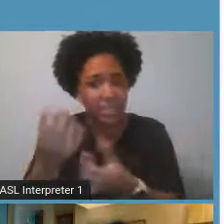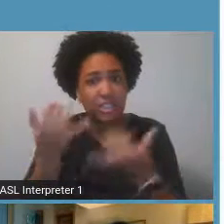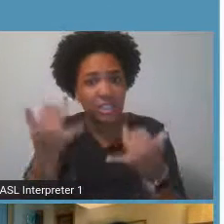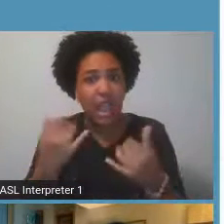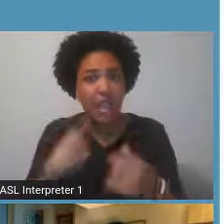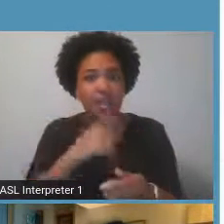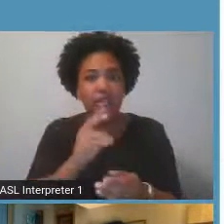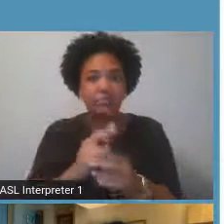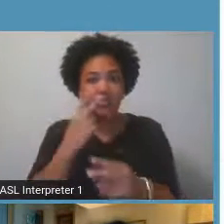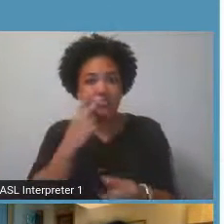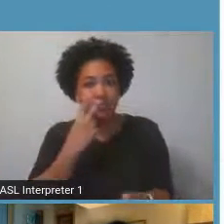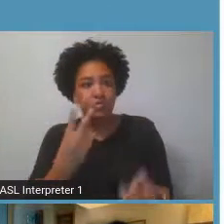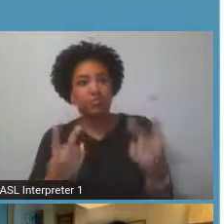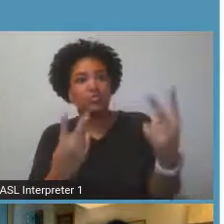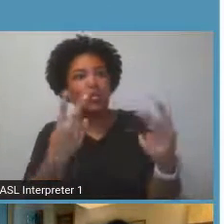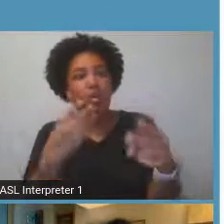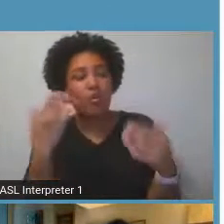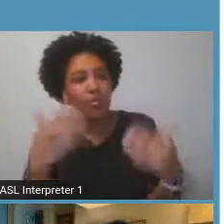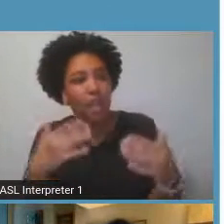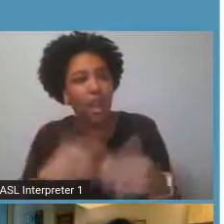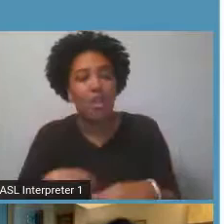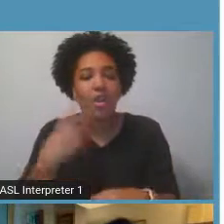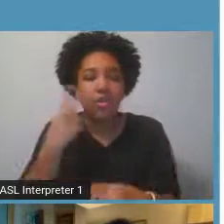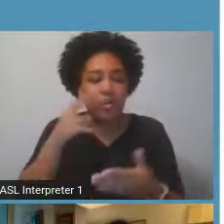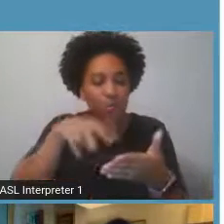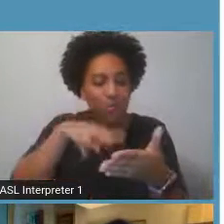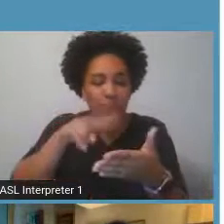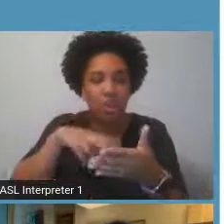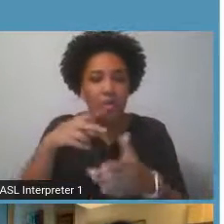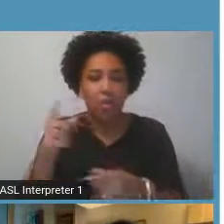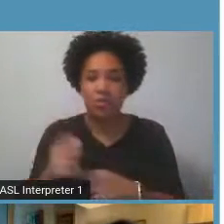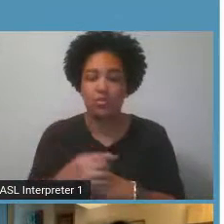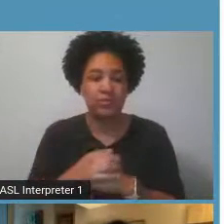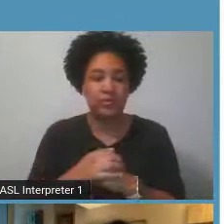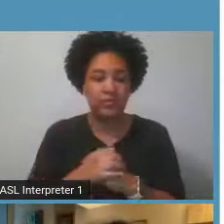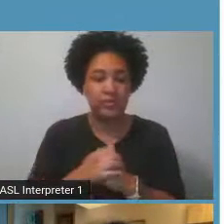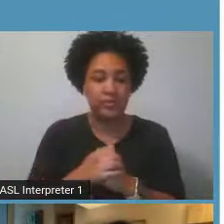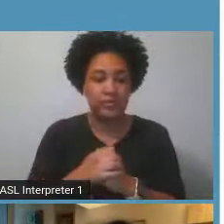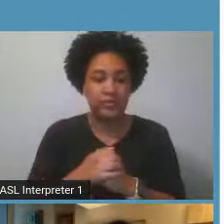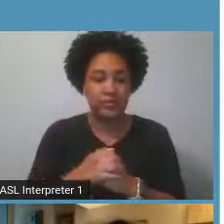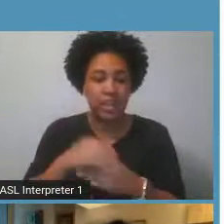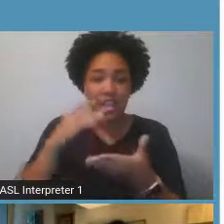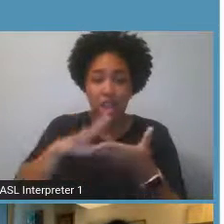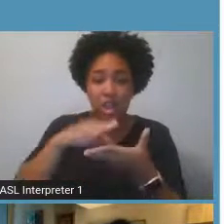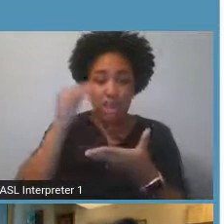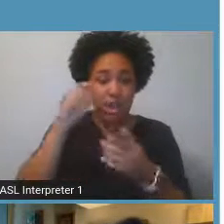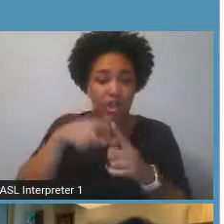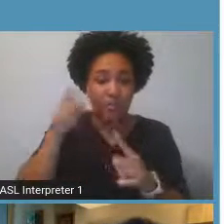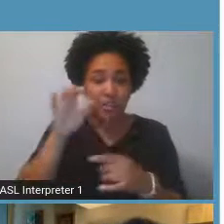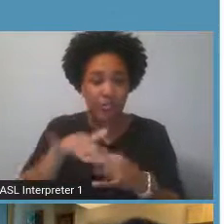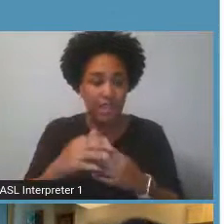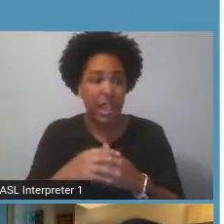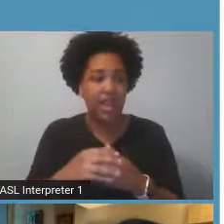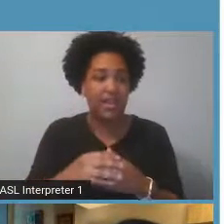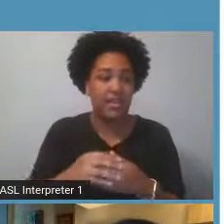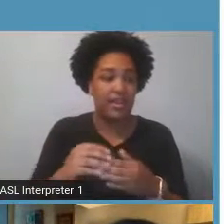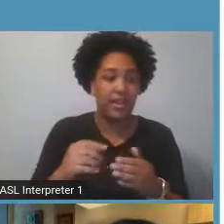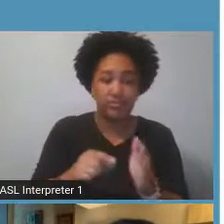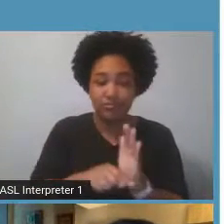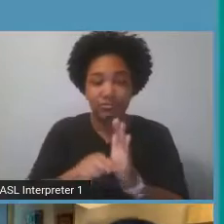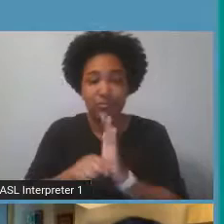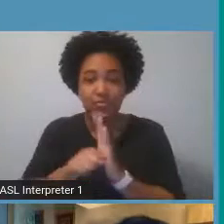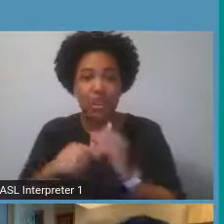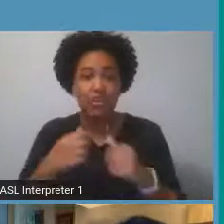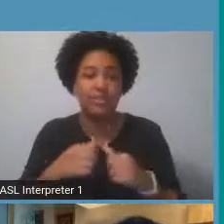back and it's been documented and it's been preserved for us to do research and to learn and to share information.